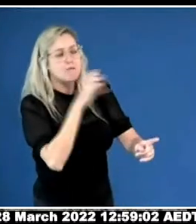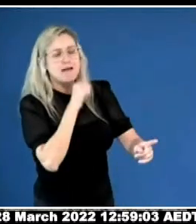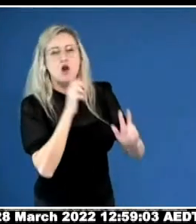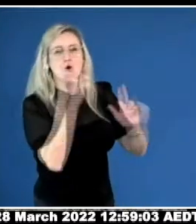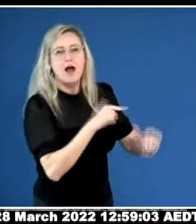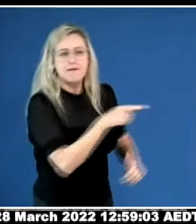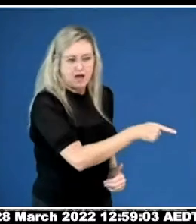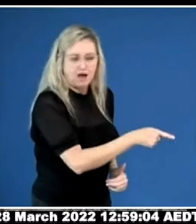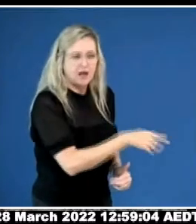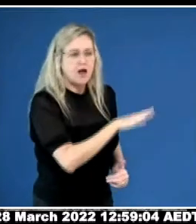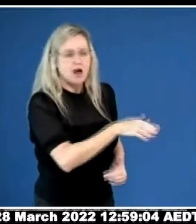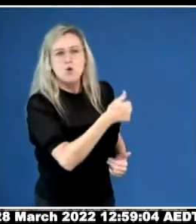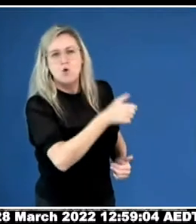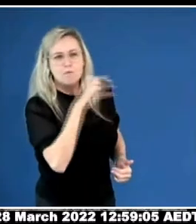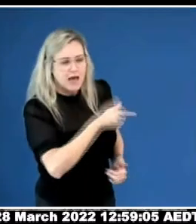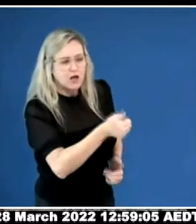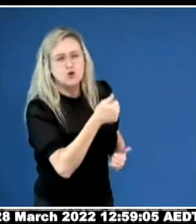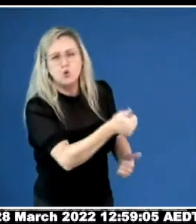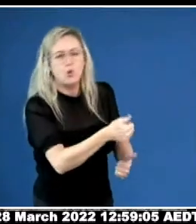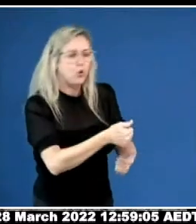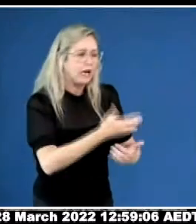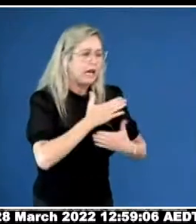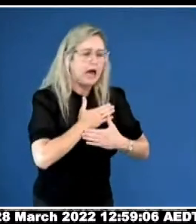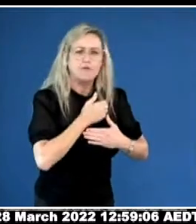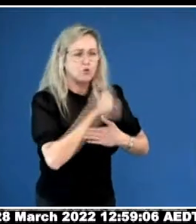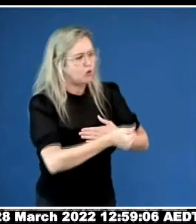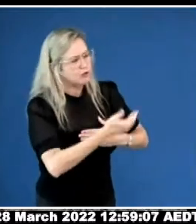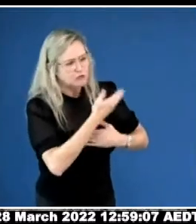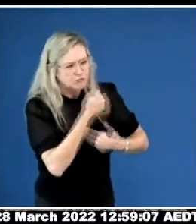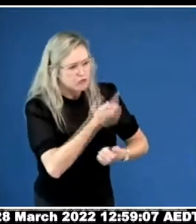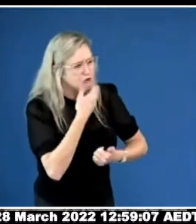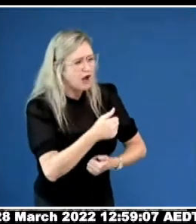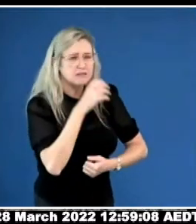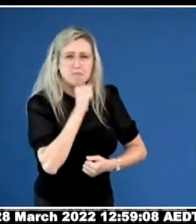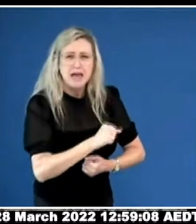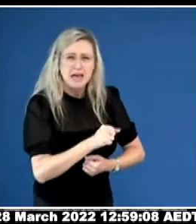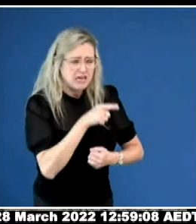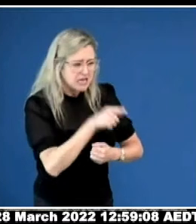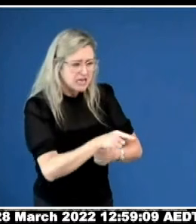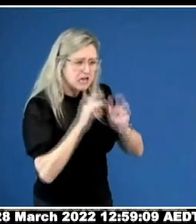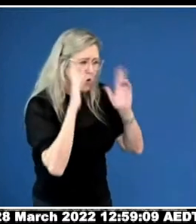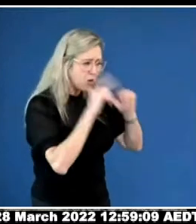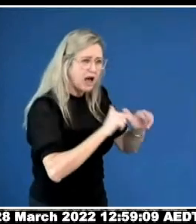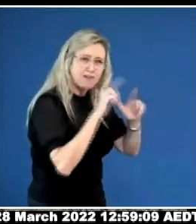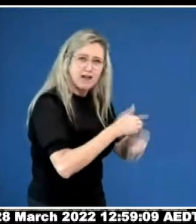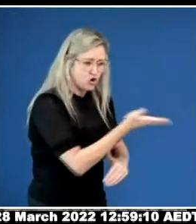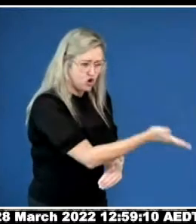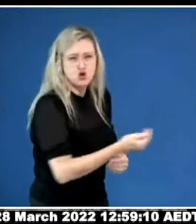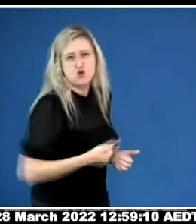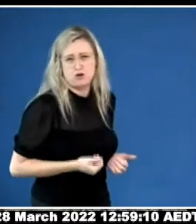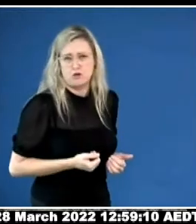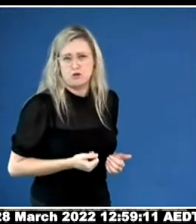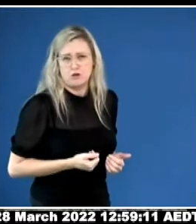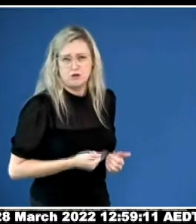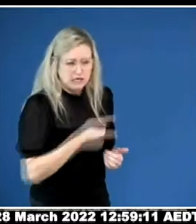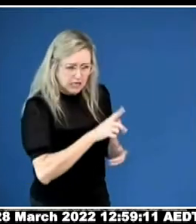just came across as this loving, caring, devoted man that was just genuinely concerned for my mental health and well-being. Mm. He